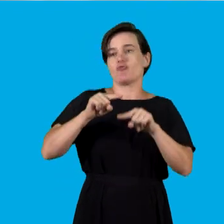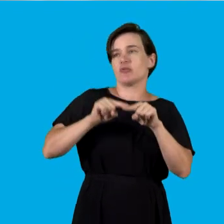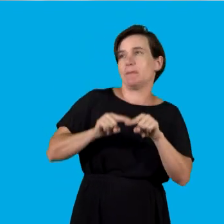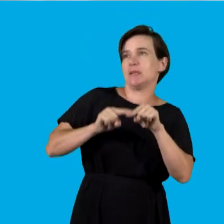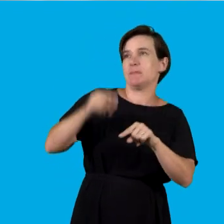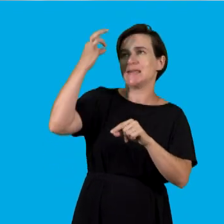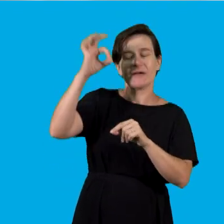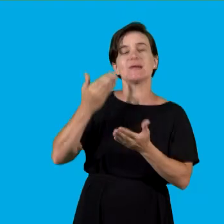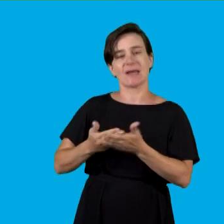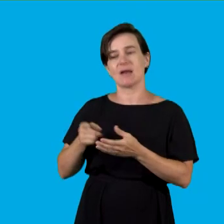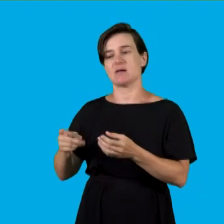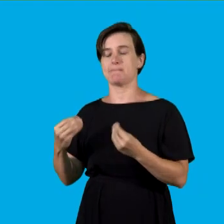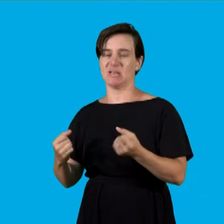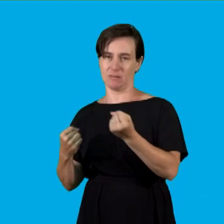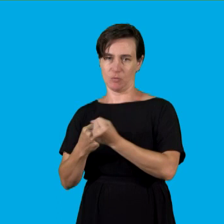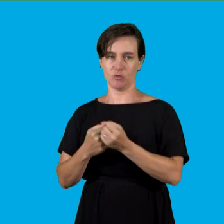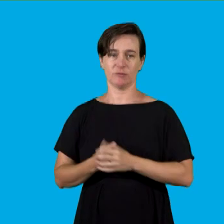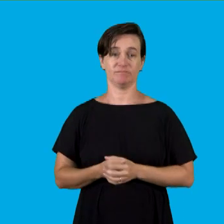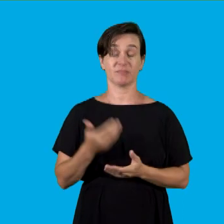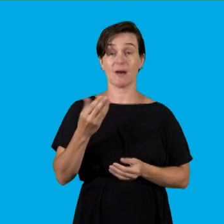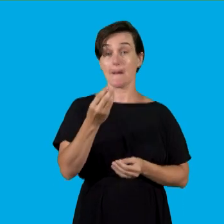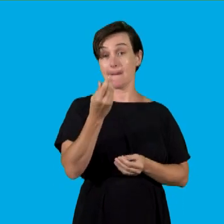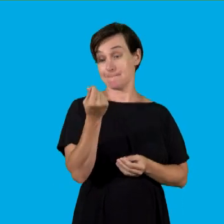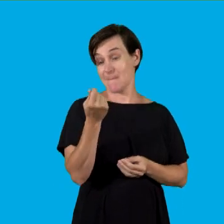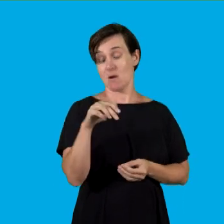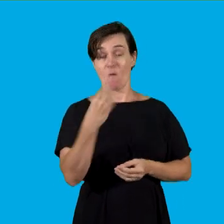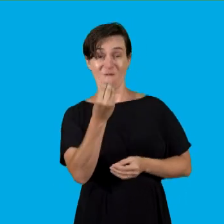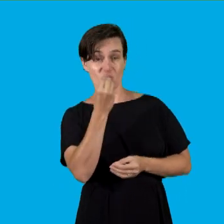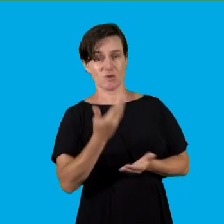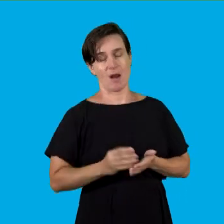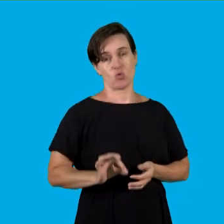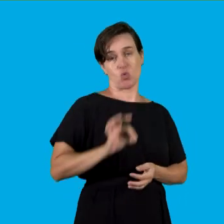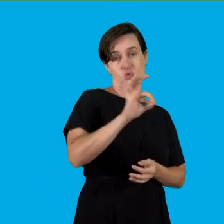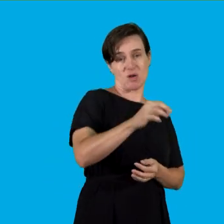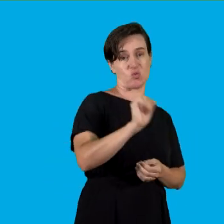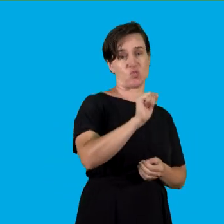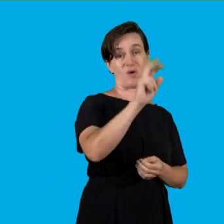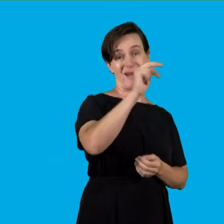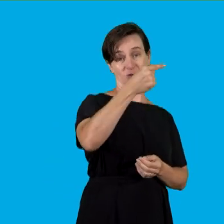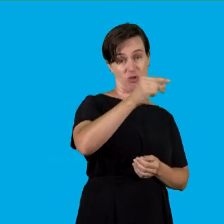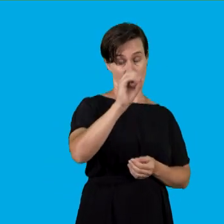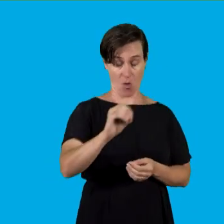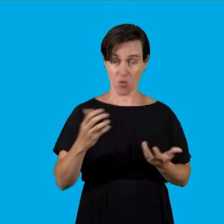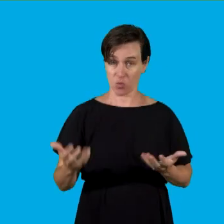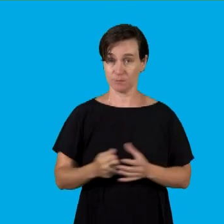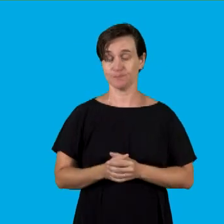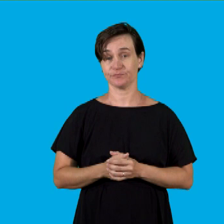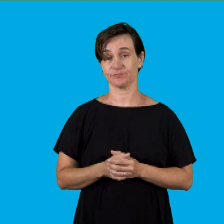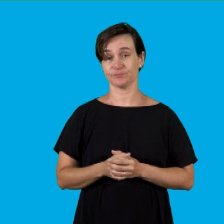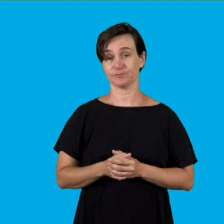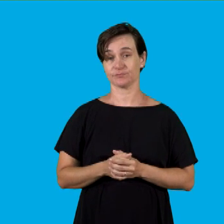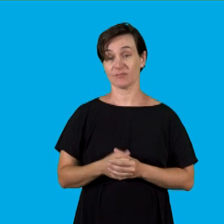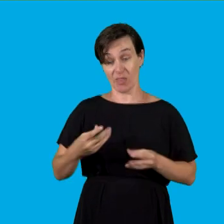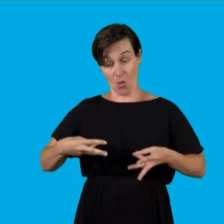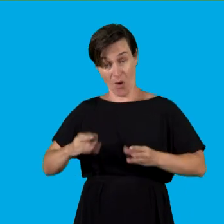from the government. Donate money or food parcels to local NGOs. Another way to